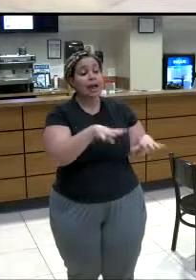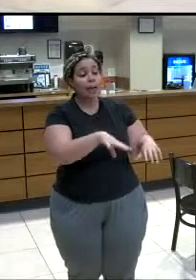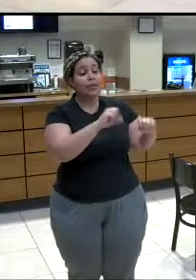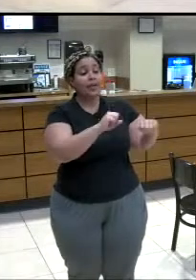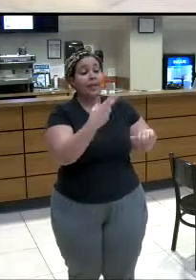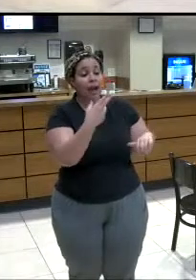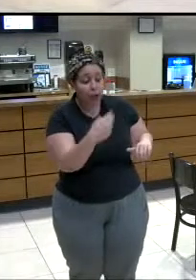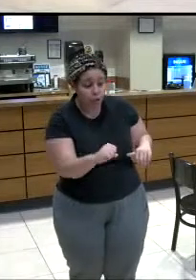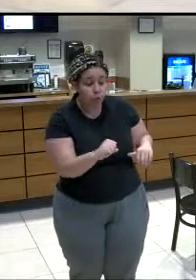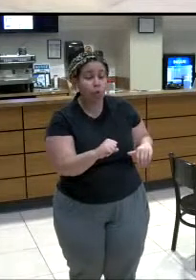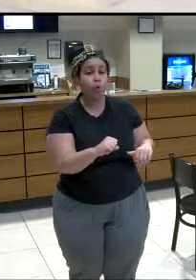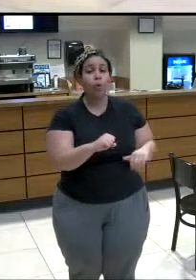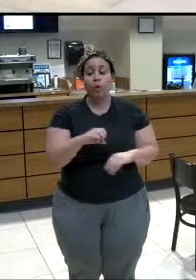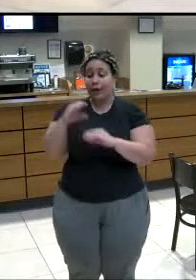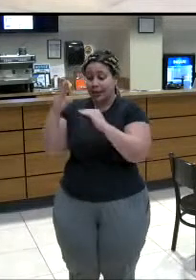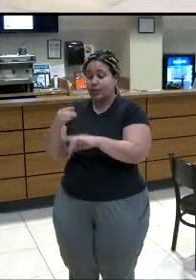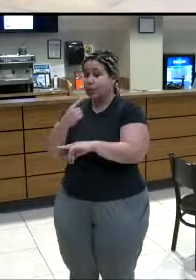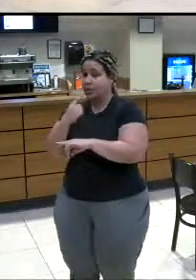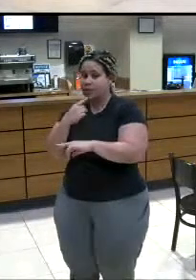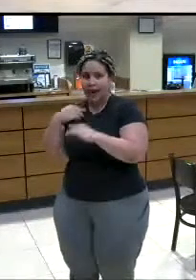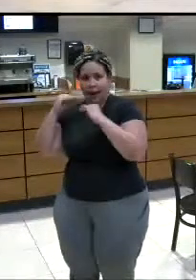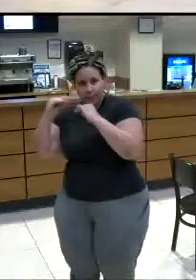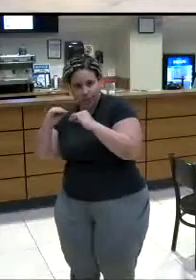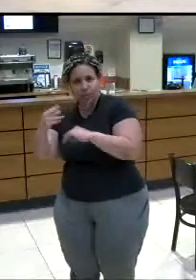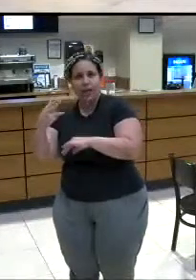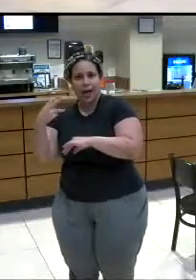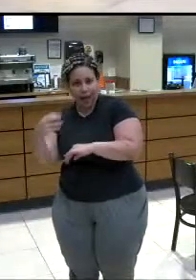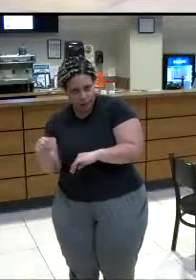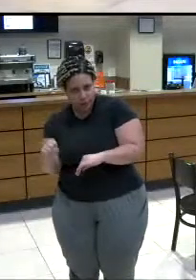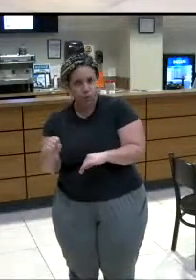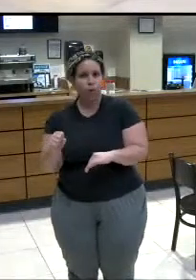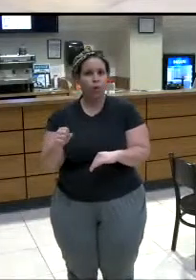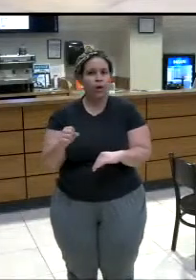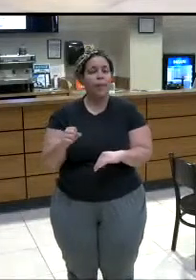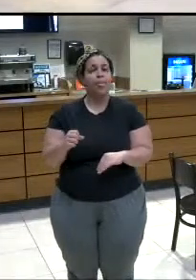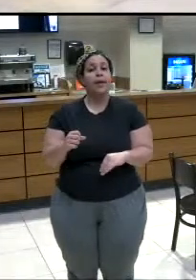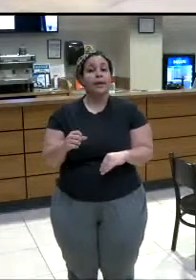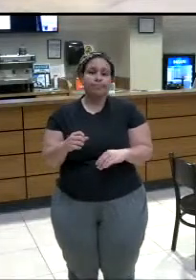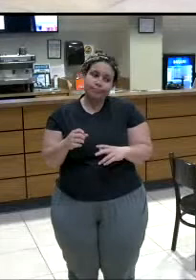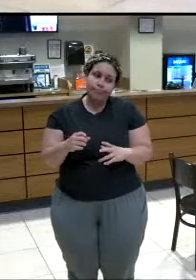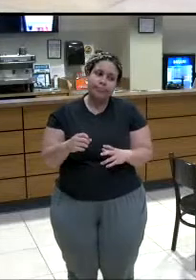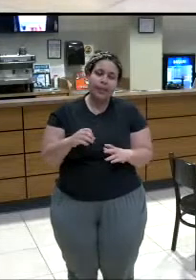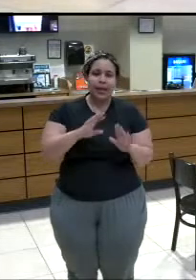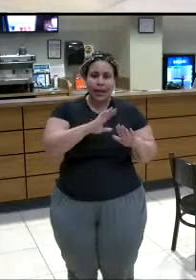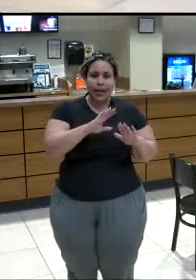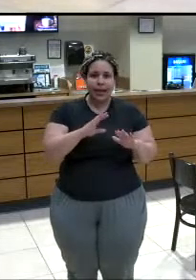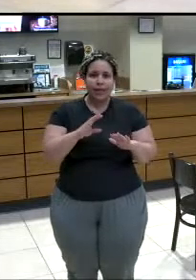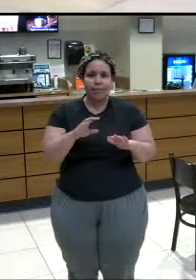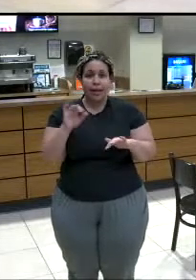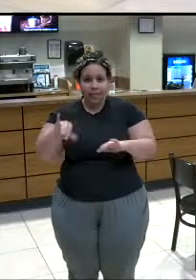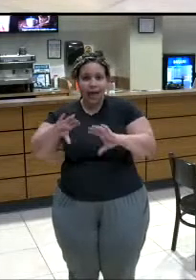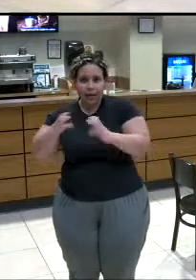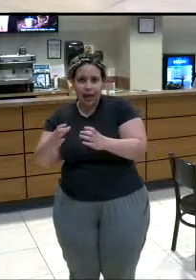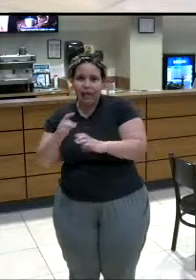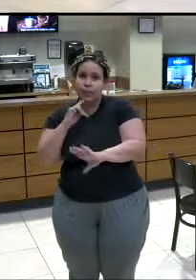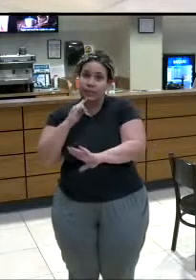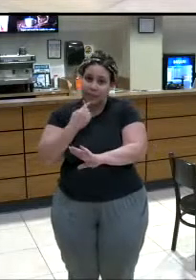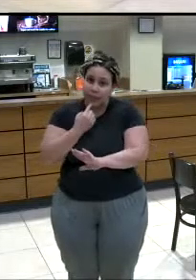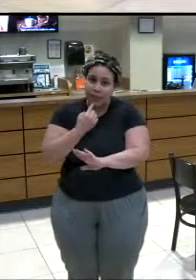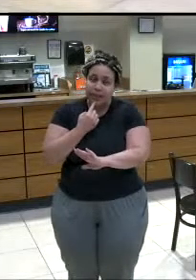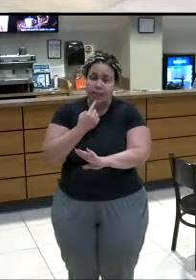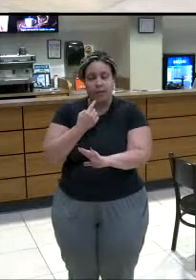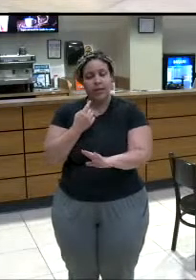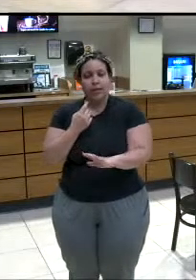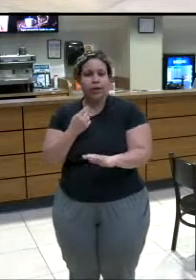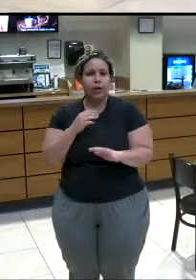high school, and there was a very much a seriousness to that course. And then those students, for whatever reason, took